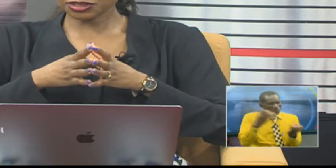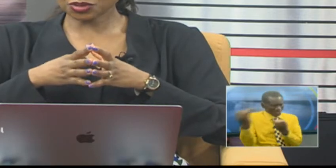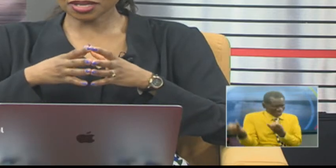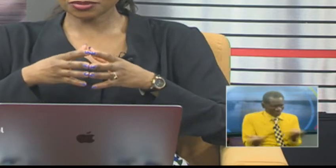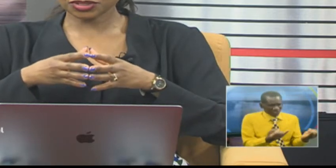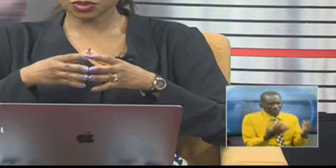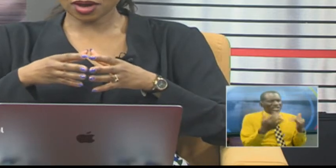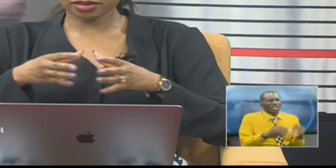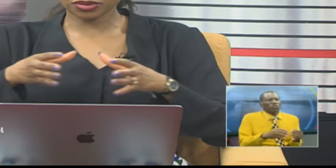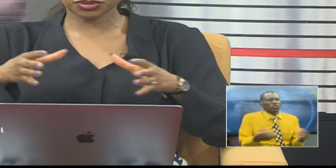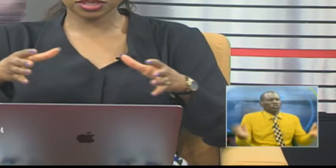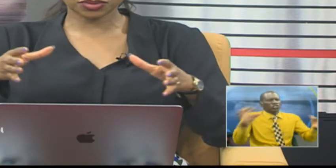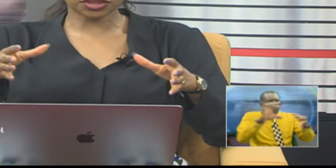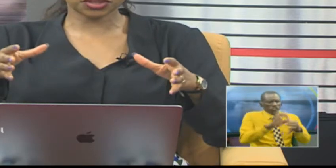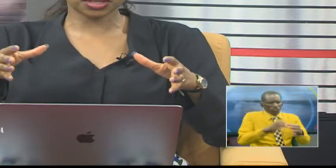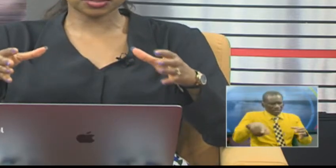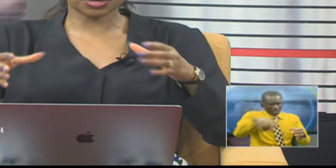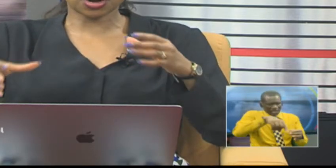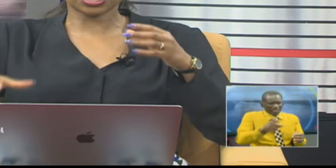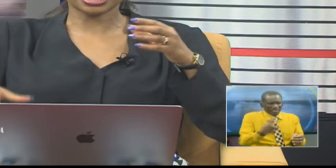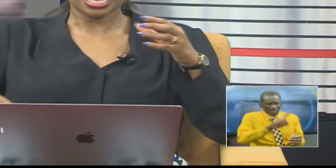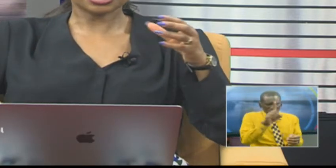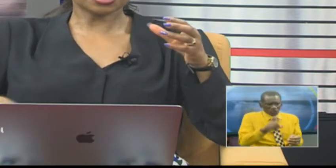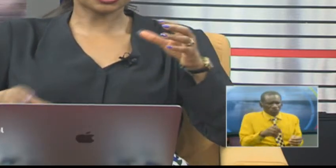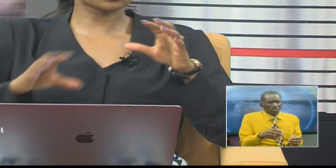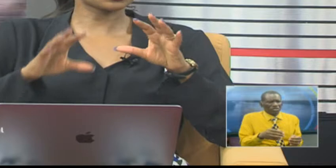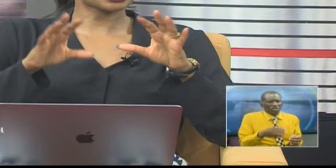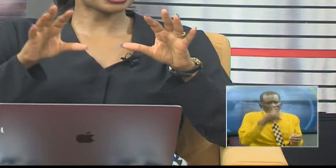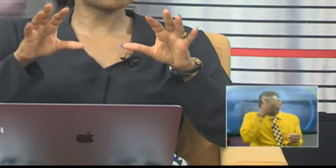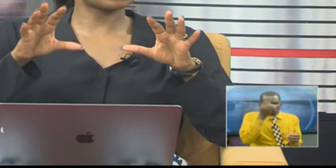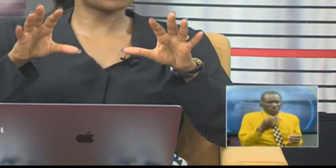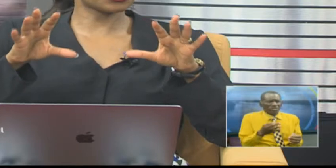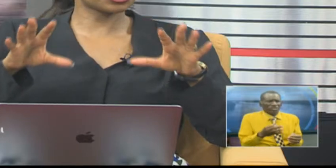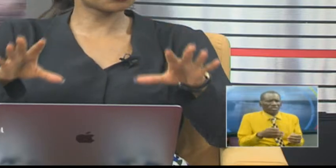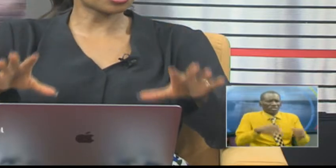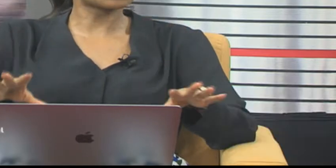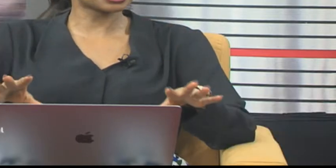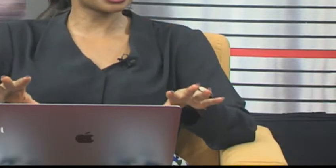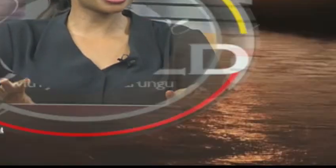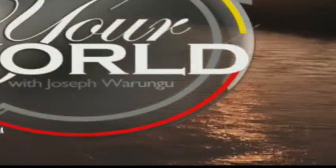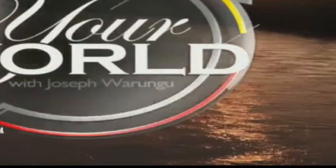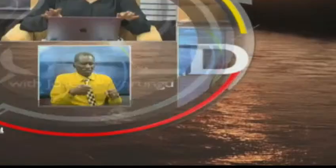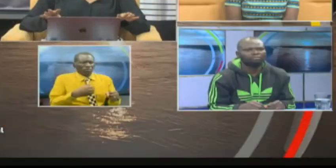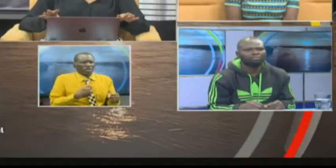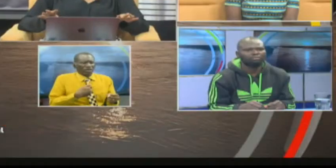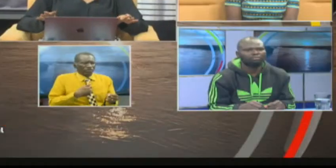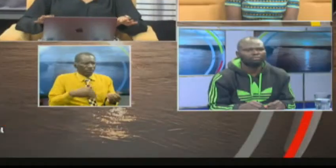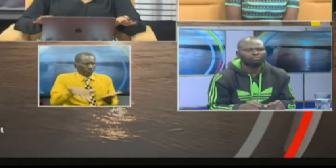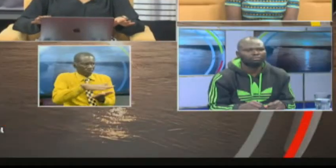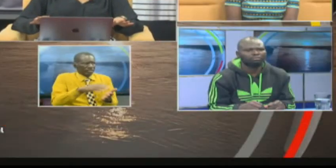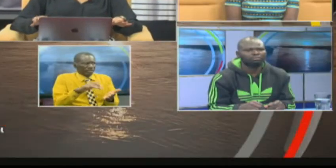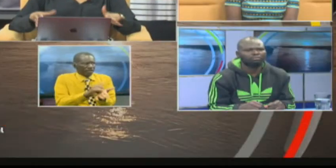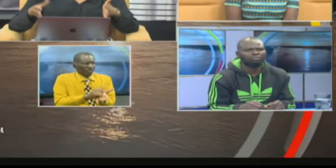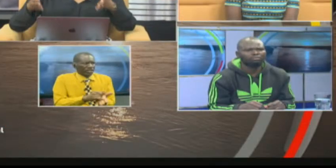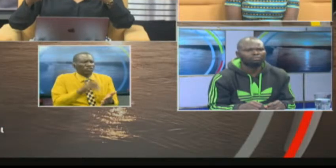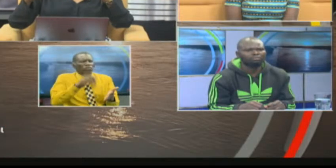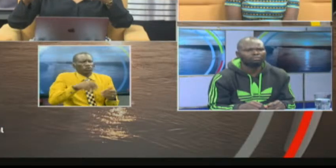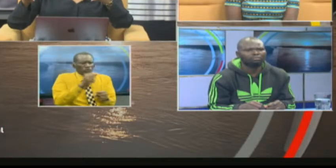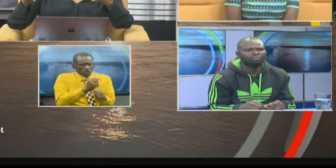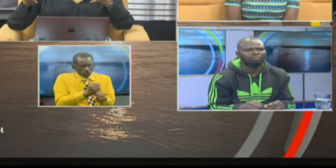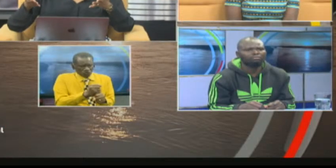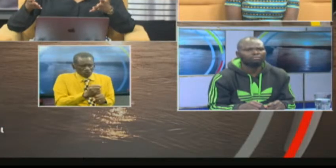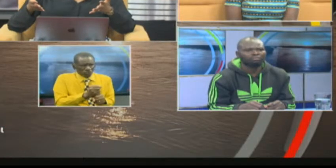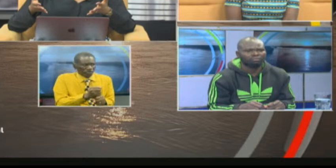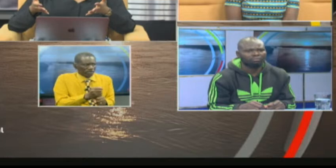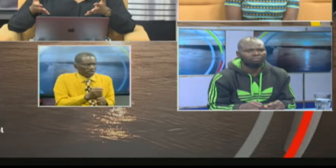And Joanne, the reason why I pose this question is because as much as we can be very grounded in the things we want, and especially in